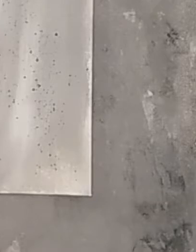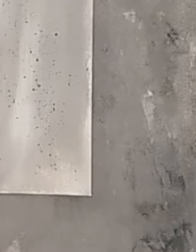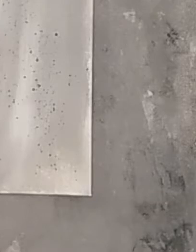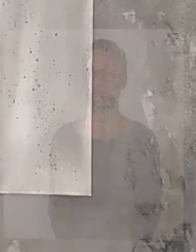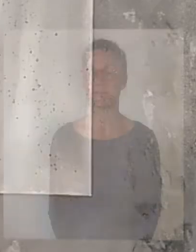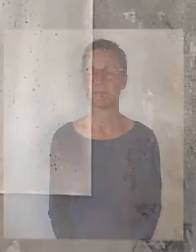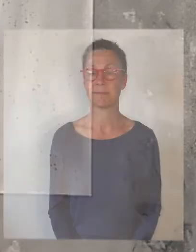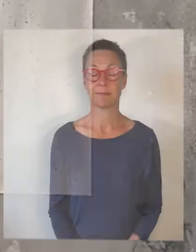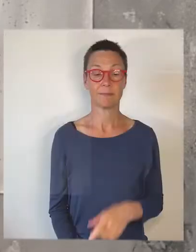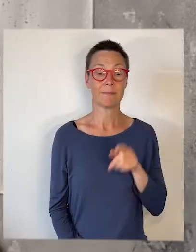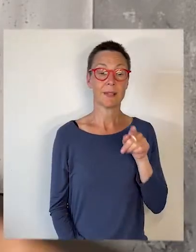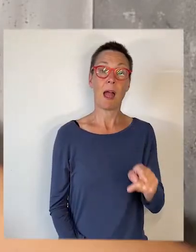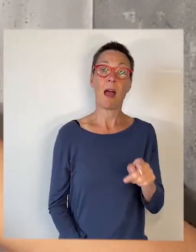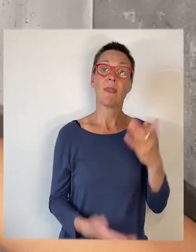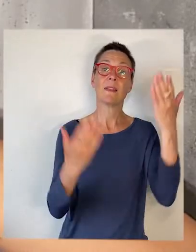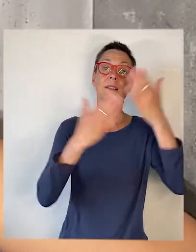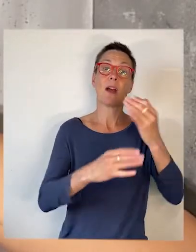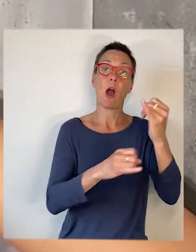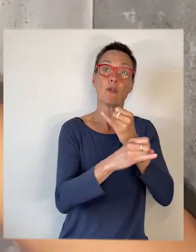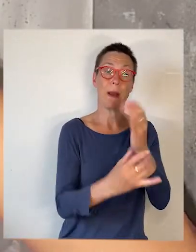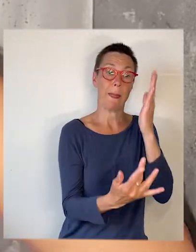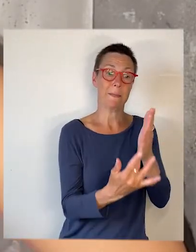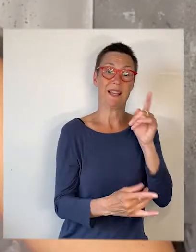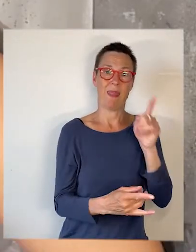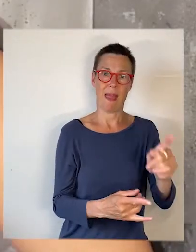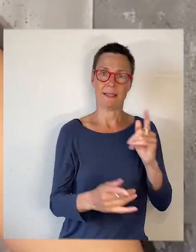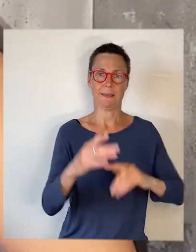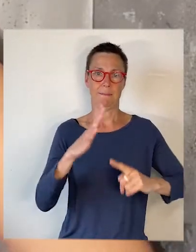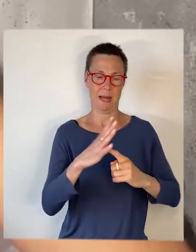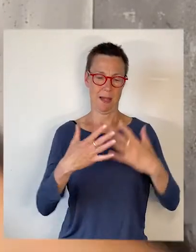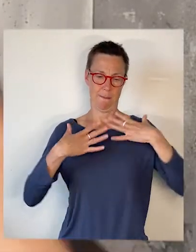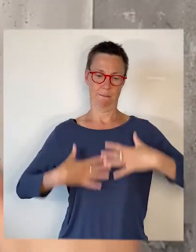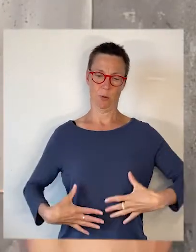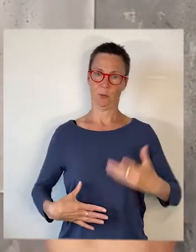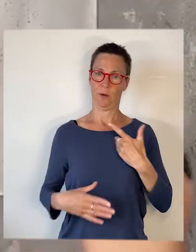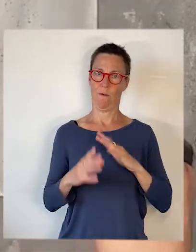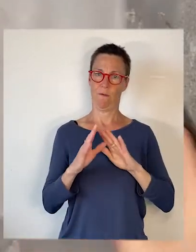The sheet that has the dark grey in the middle is the body of your whale.